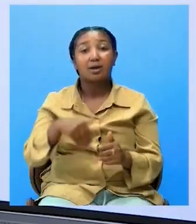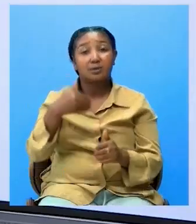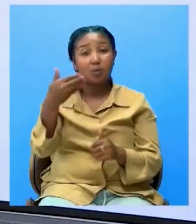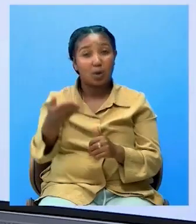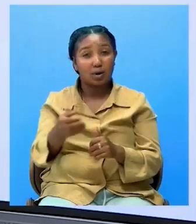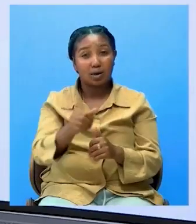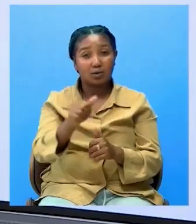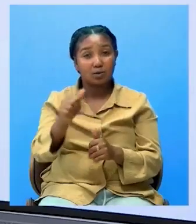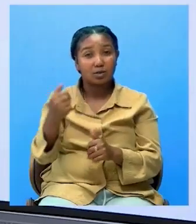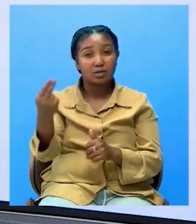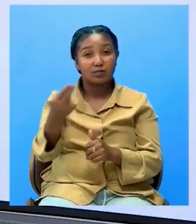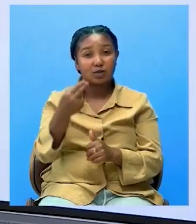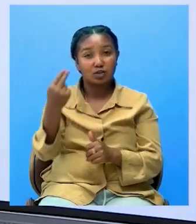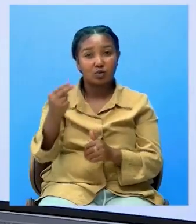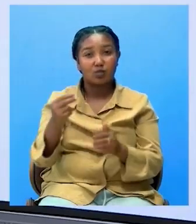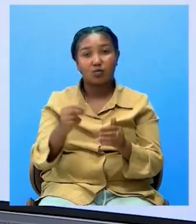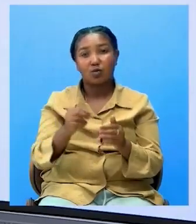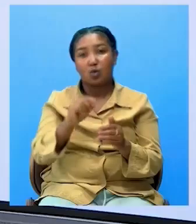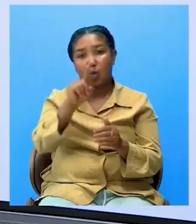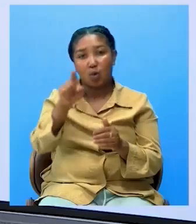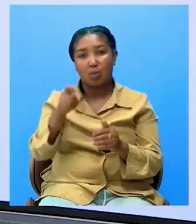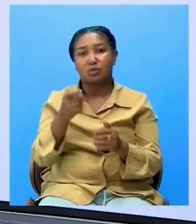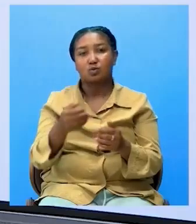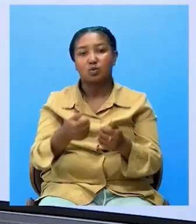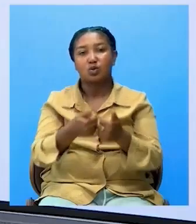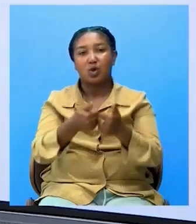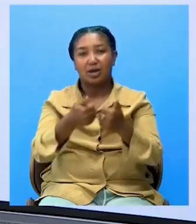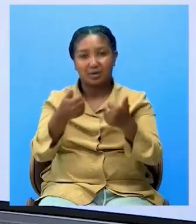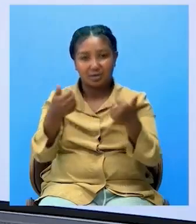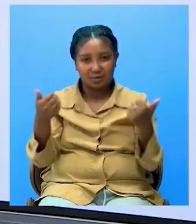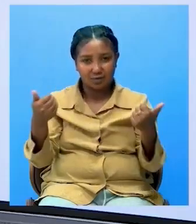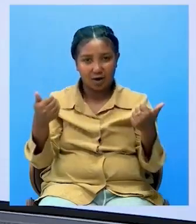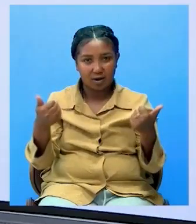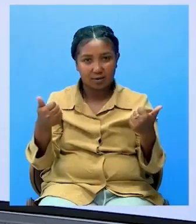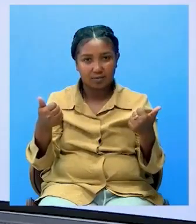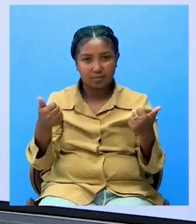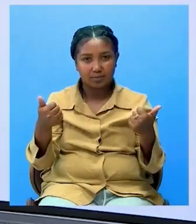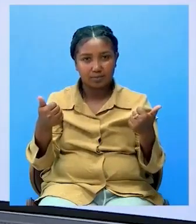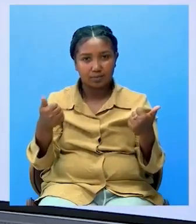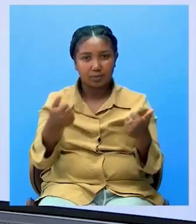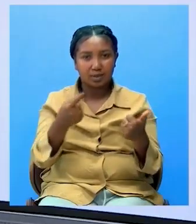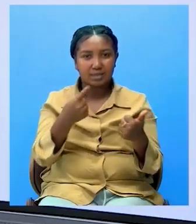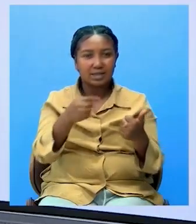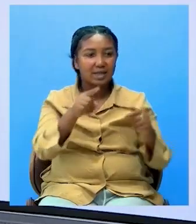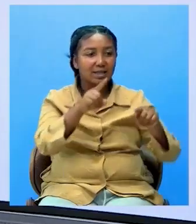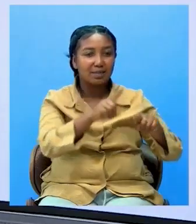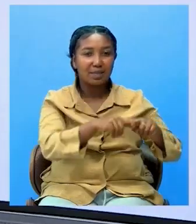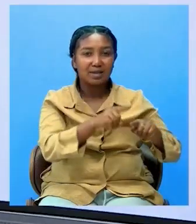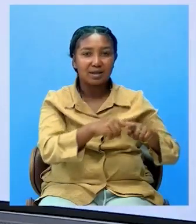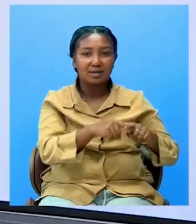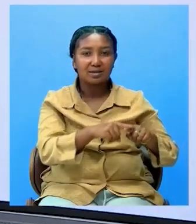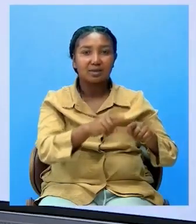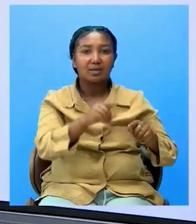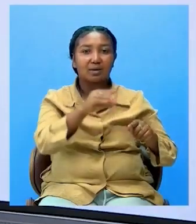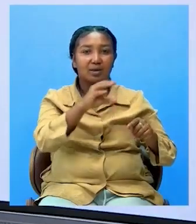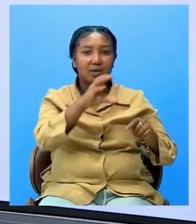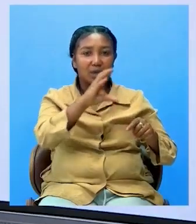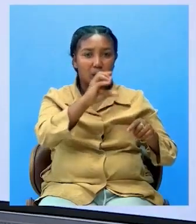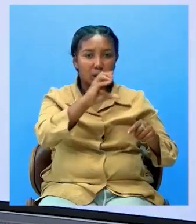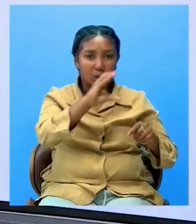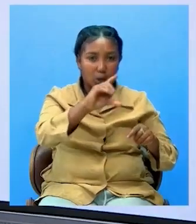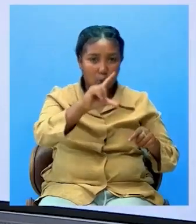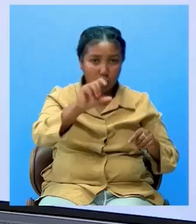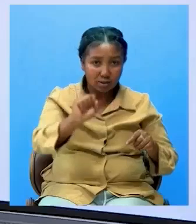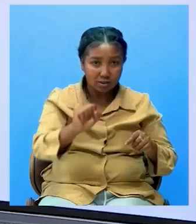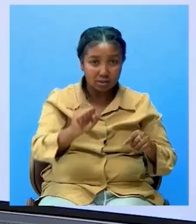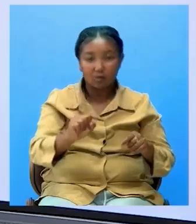is, the function of comma is that to identify the dependent clauses from independent